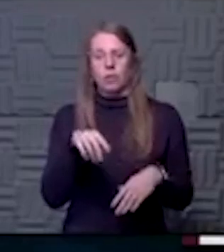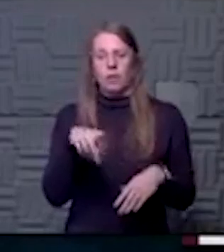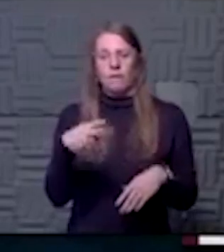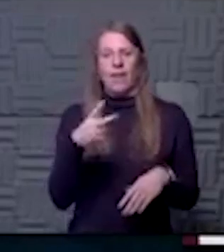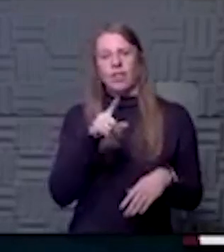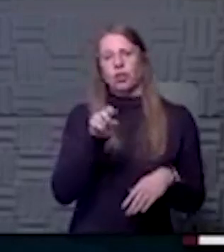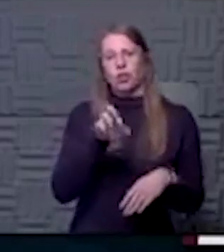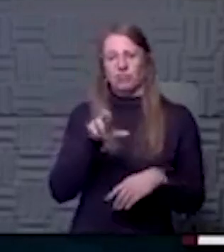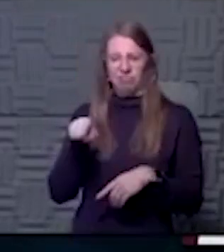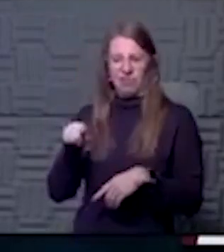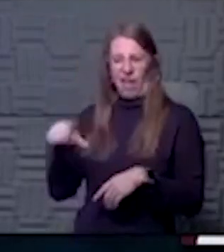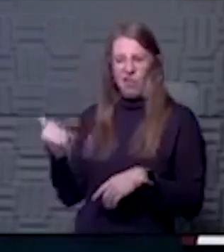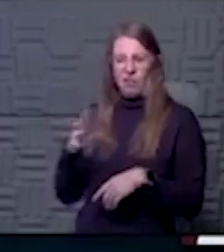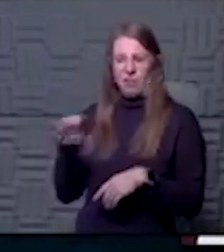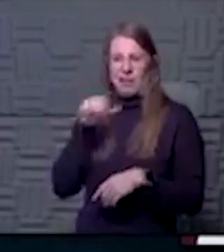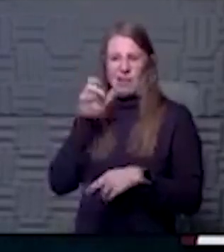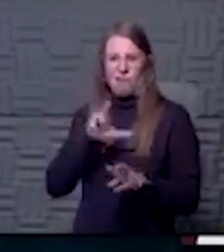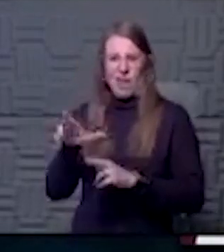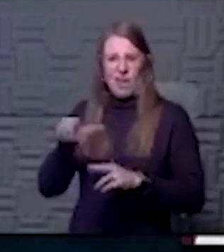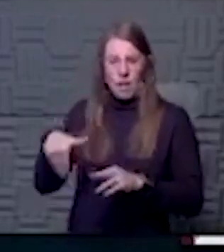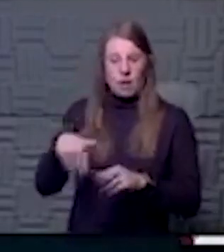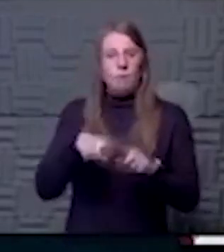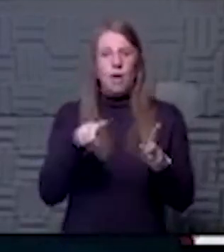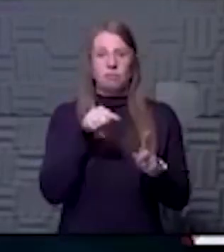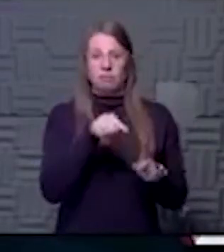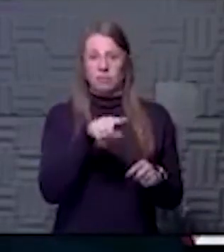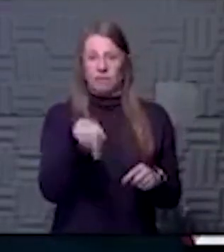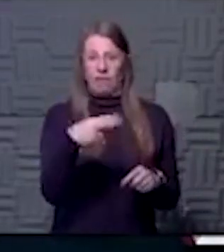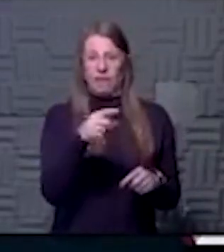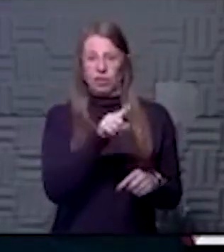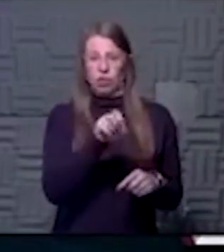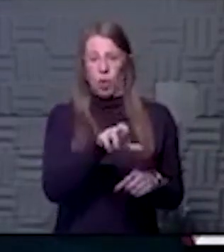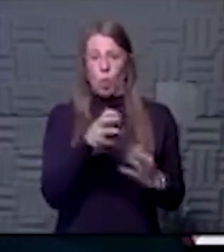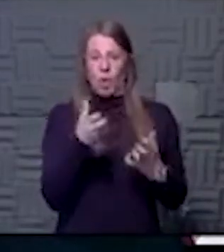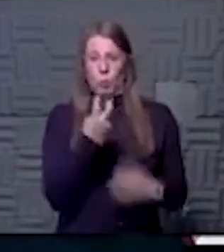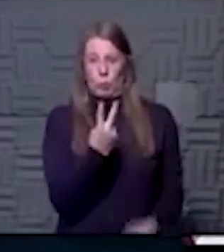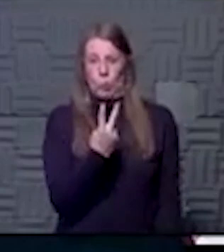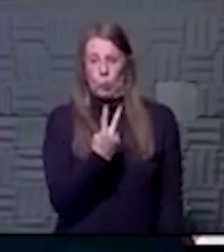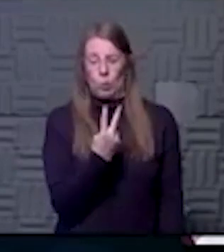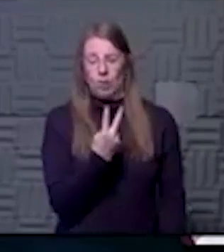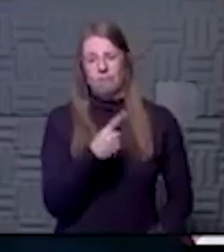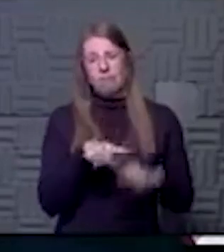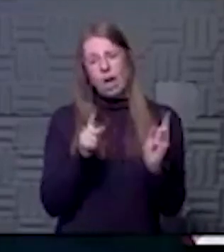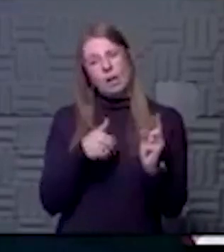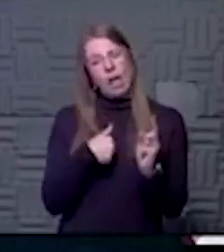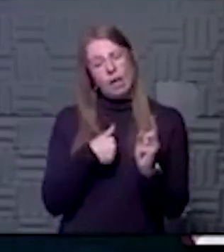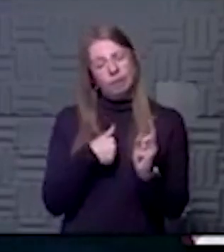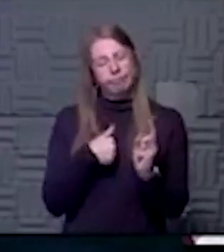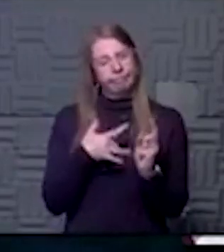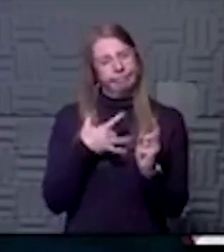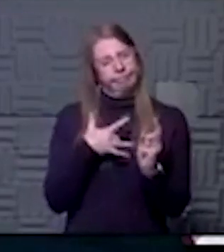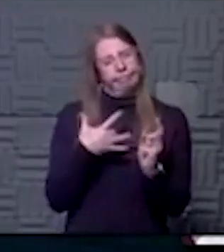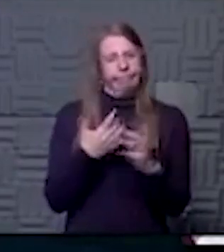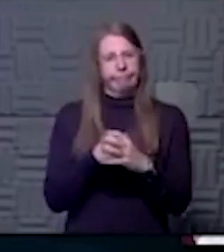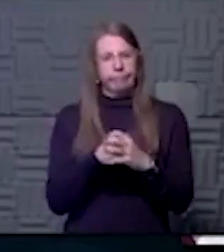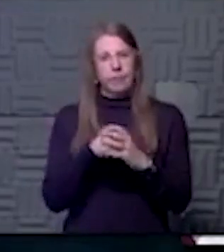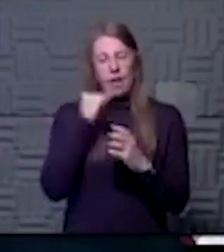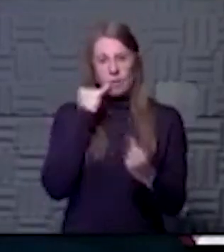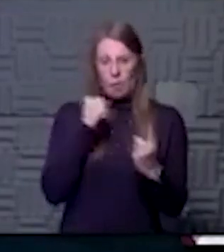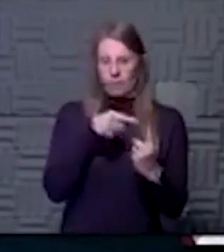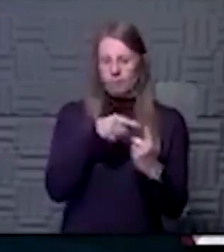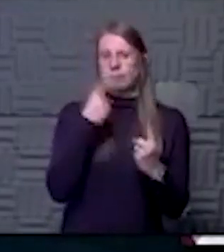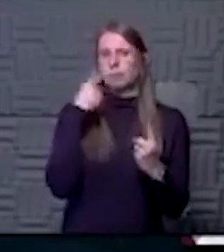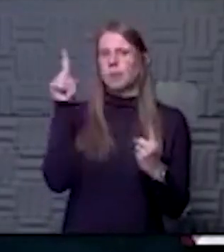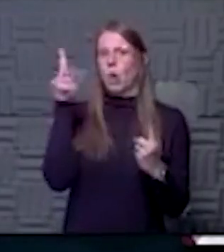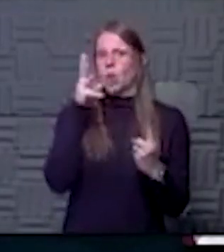Pfizer data looks pretty good. I mean, they've said they wanted two, but I'm got a feeling that if one looks good,